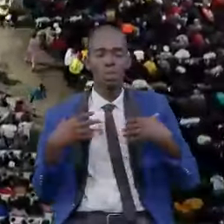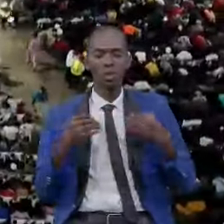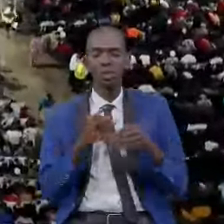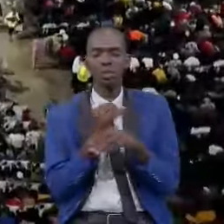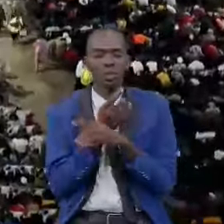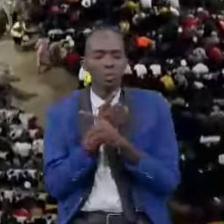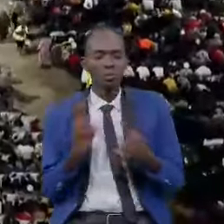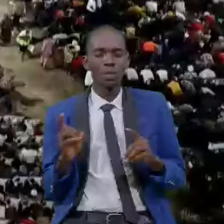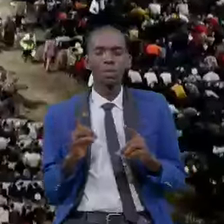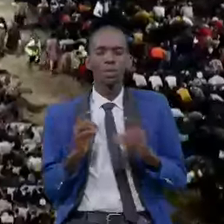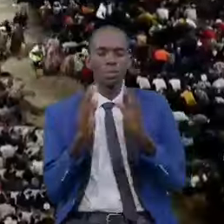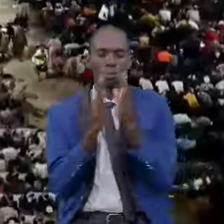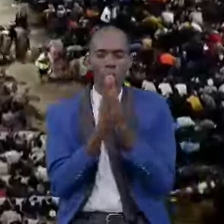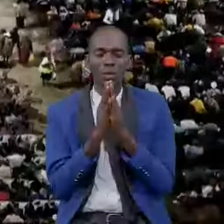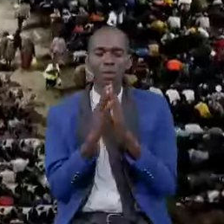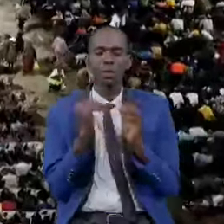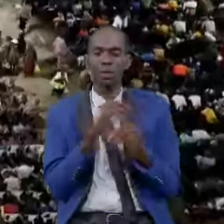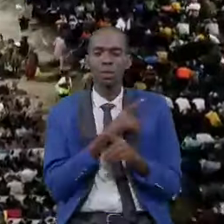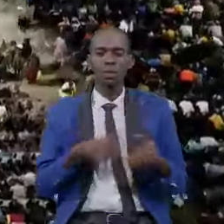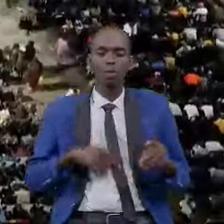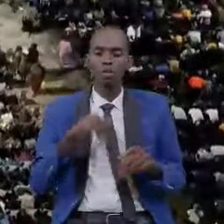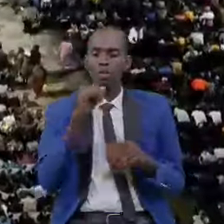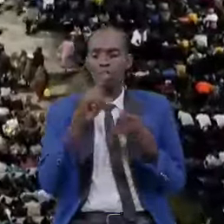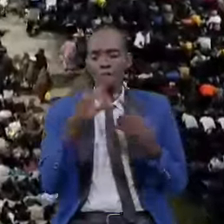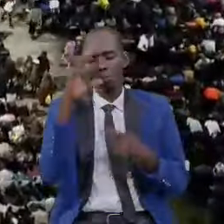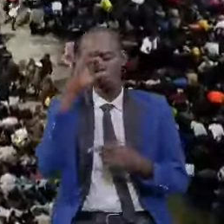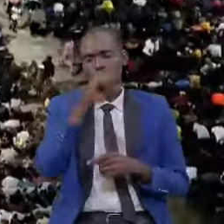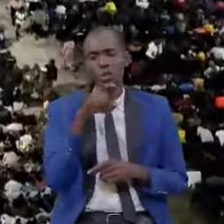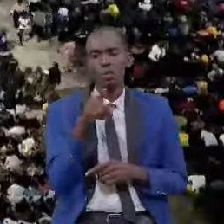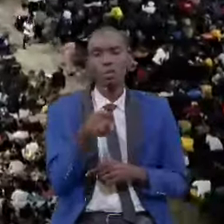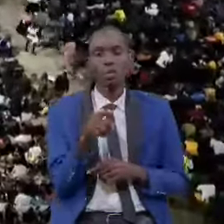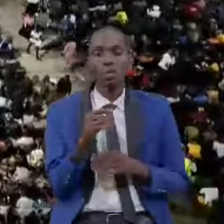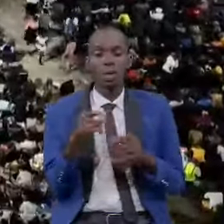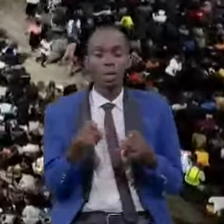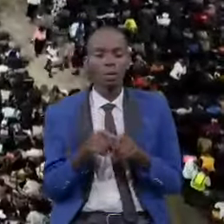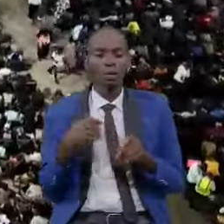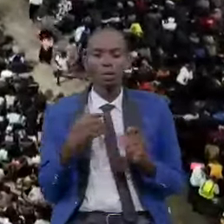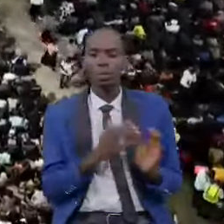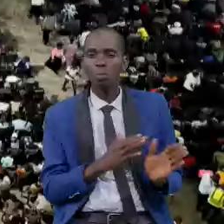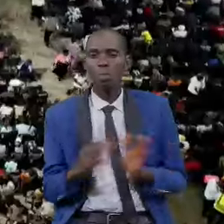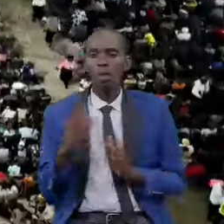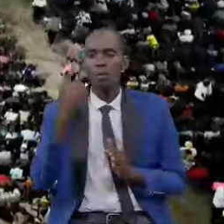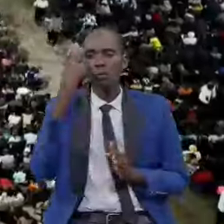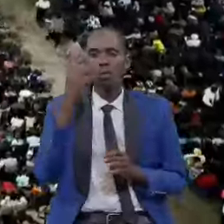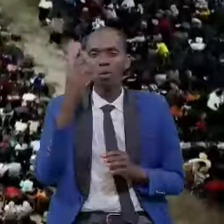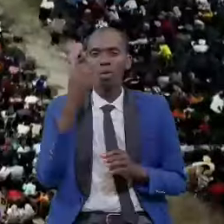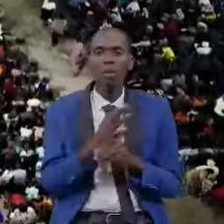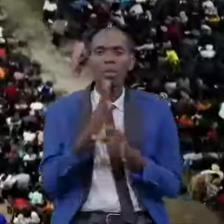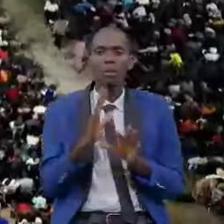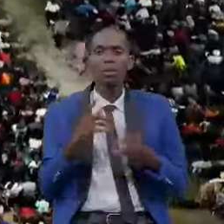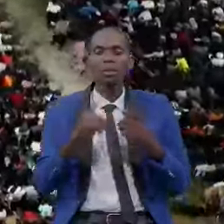The Lord will not pass you by. While we are waiting for the counselors to tidy up, counselors, if you are true,